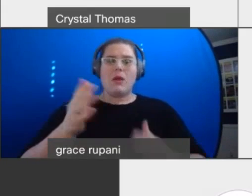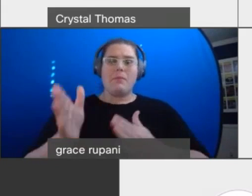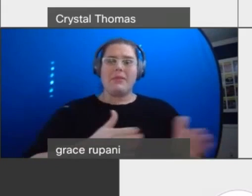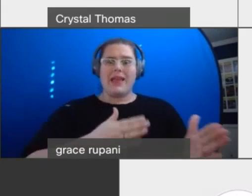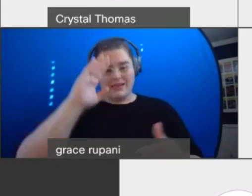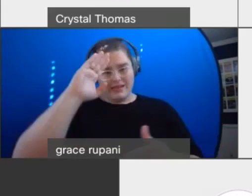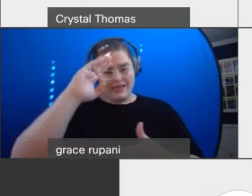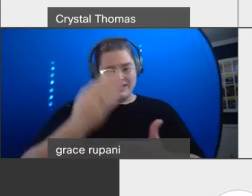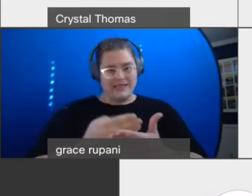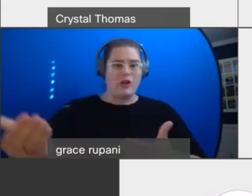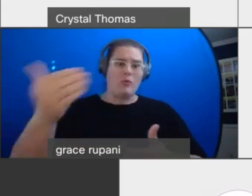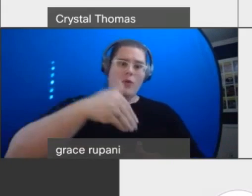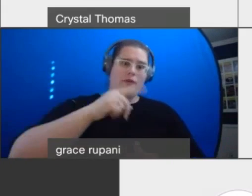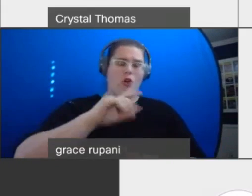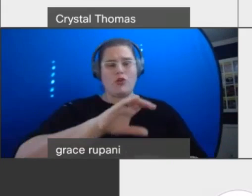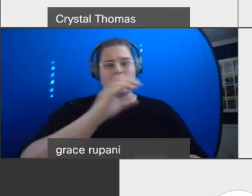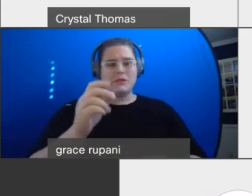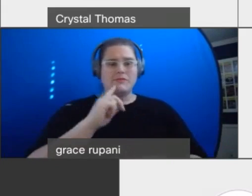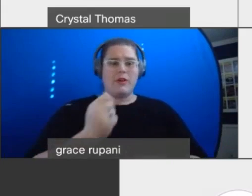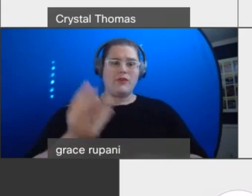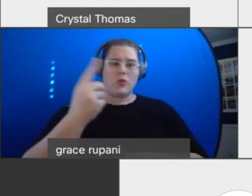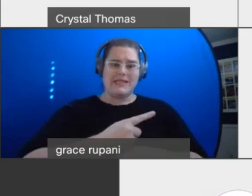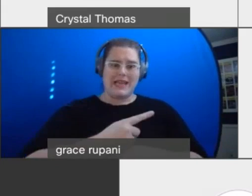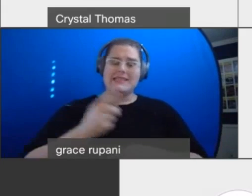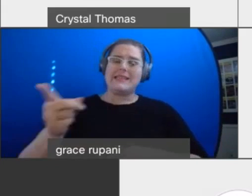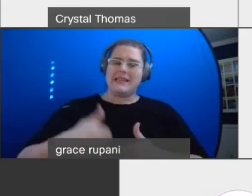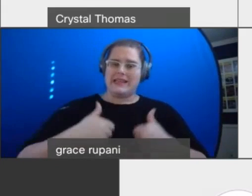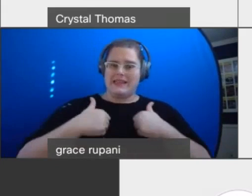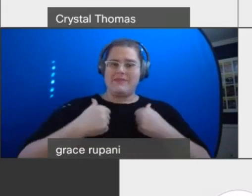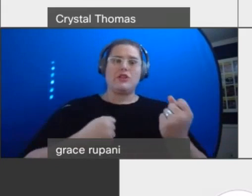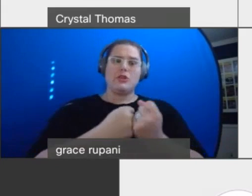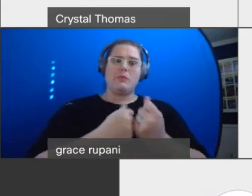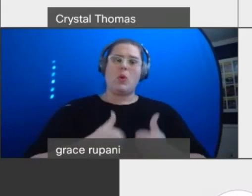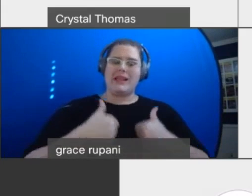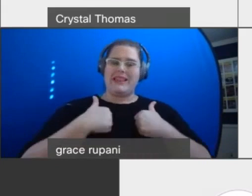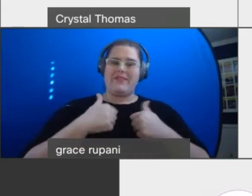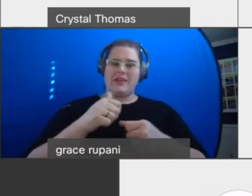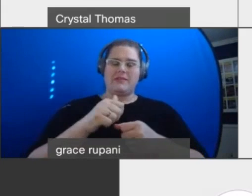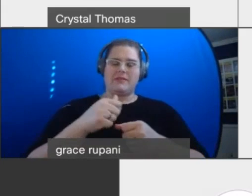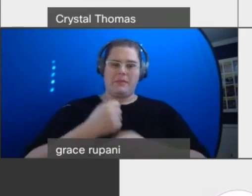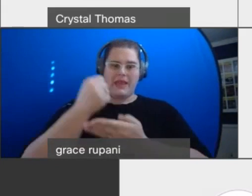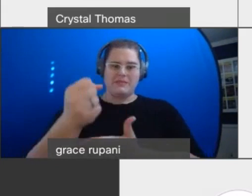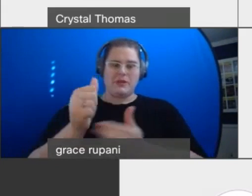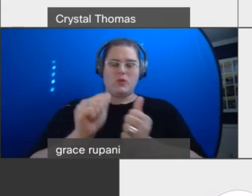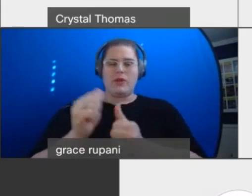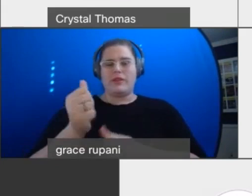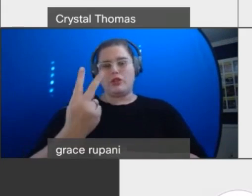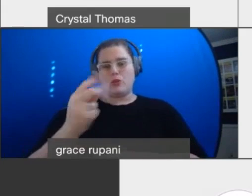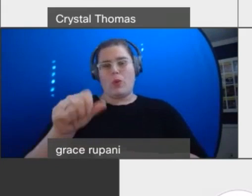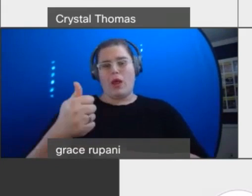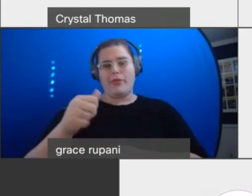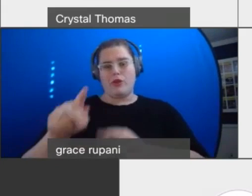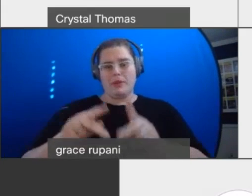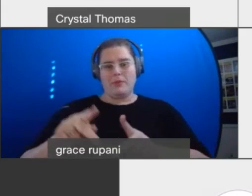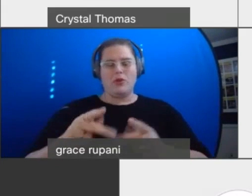for a couple of days. He lives in a supported living placement with 2 other people. What is the protocol before